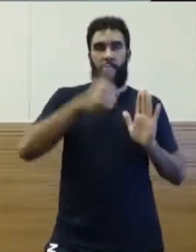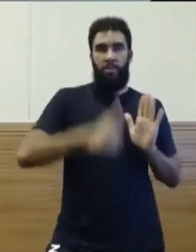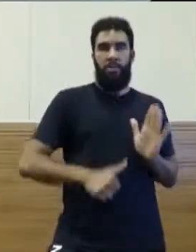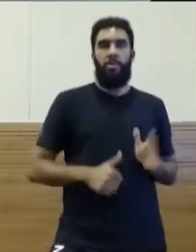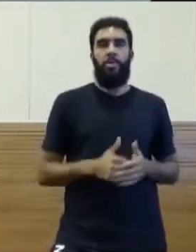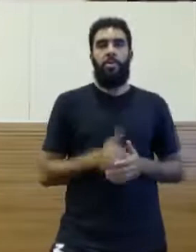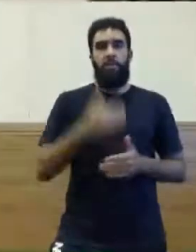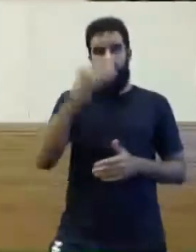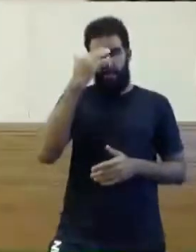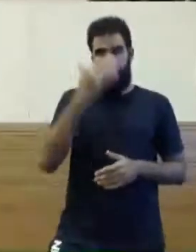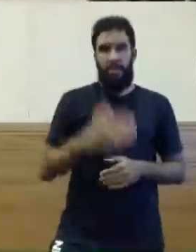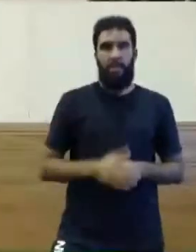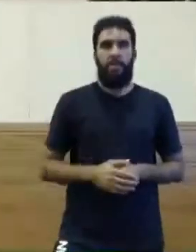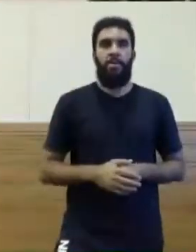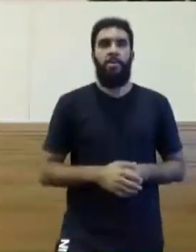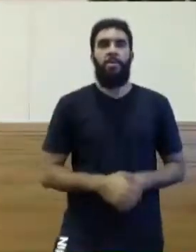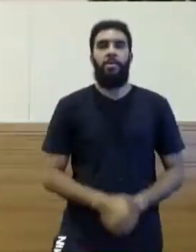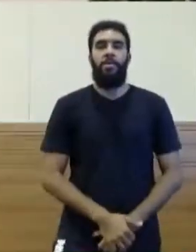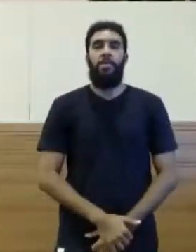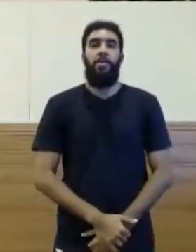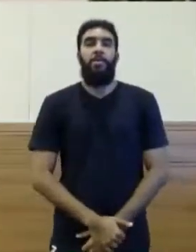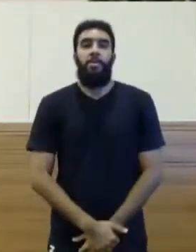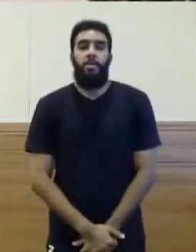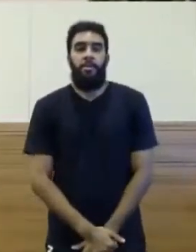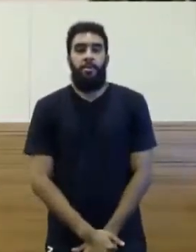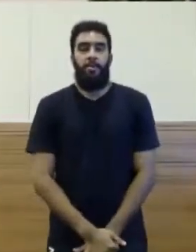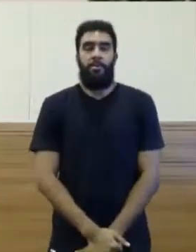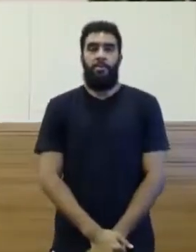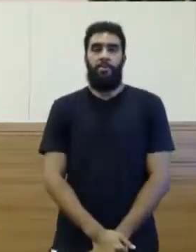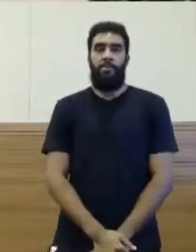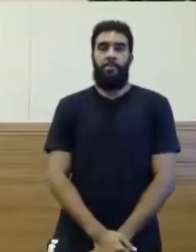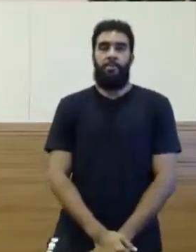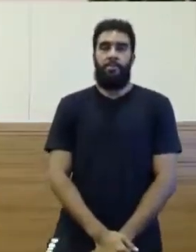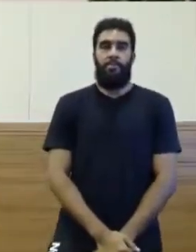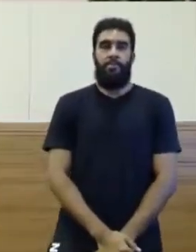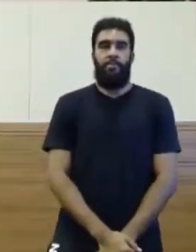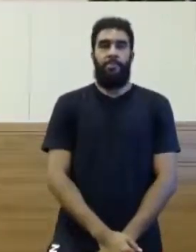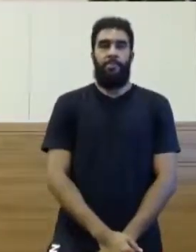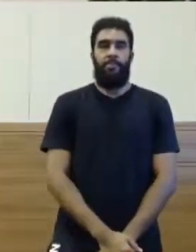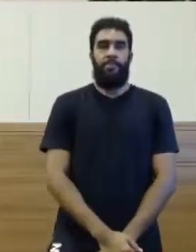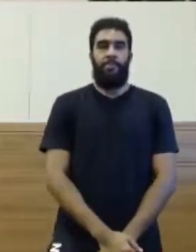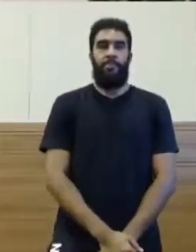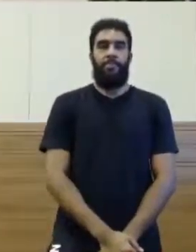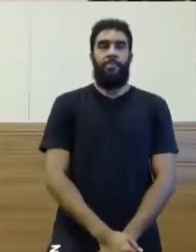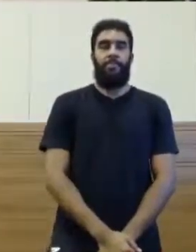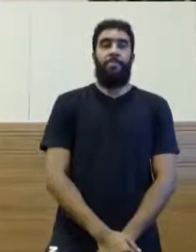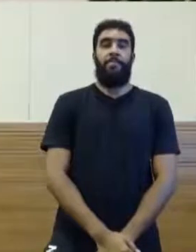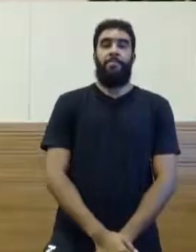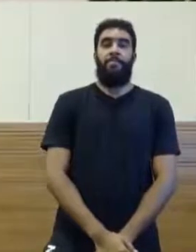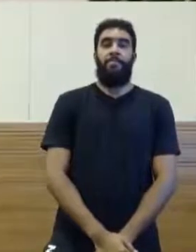considering this for the new update to have the follow-up. Thank you, Jimena.